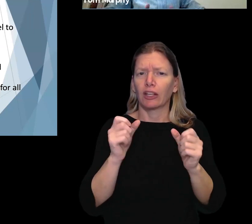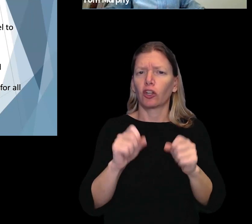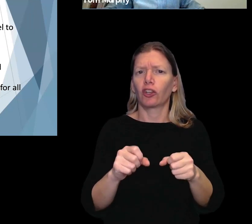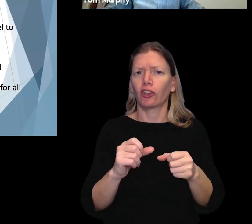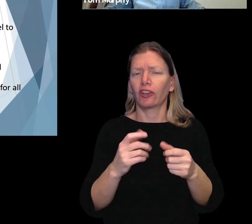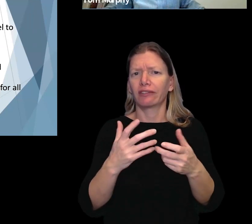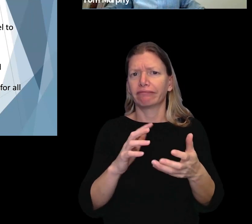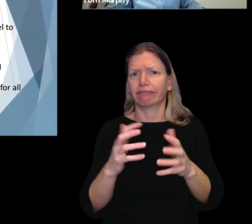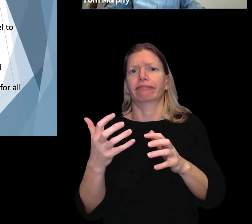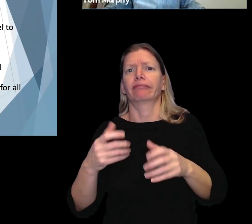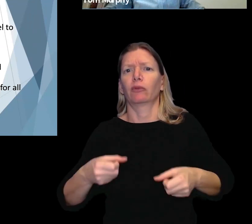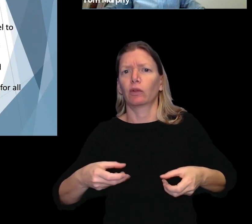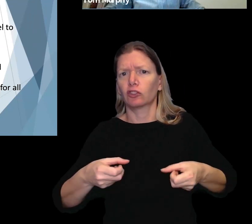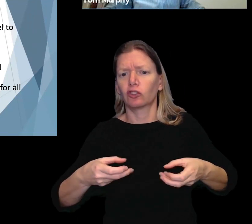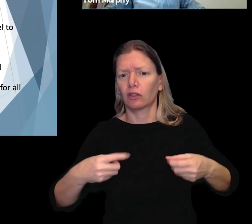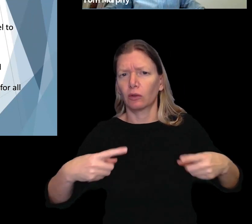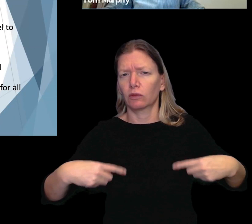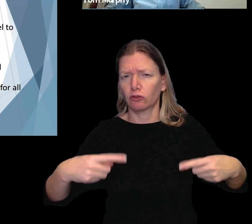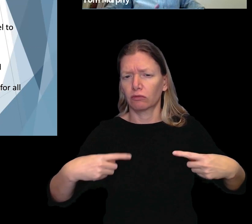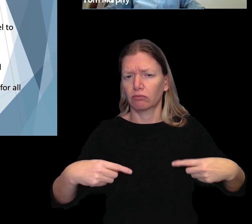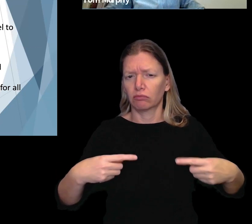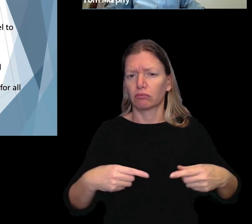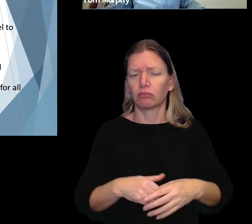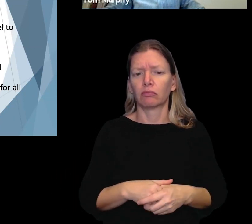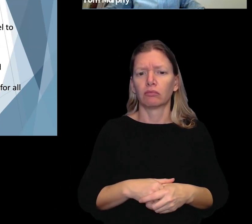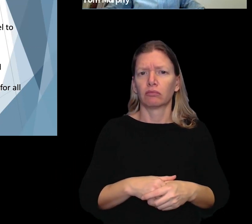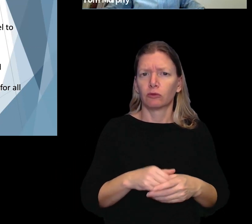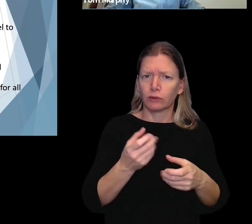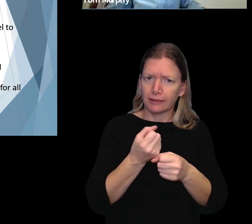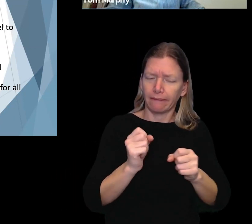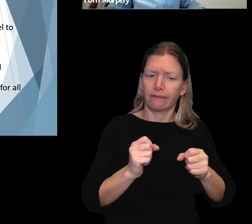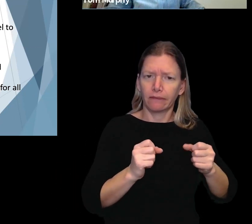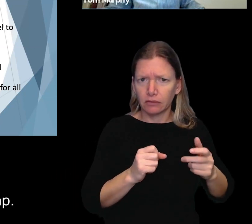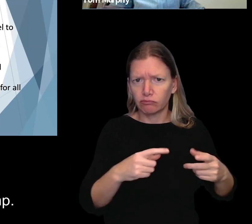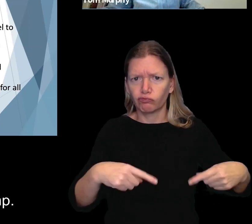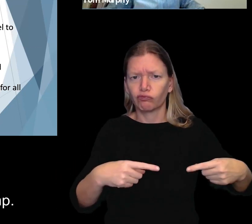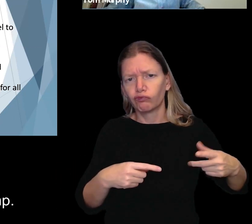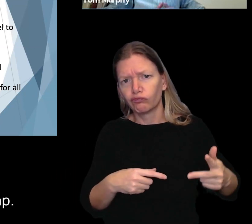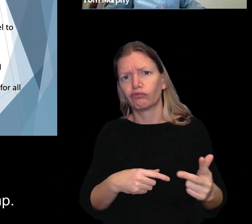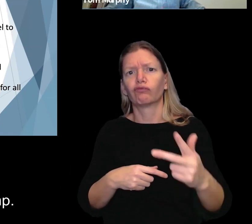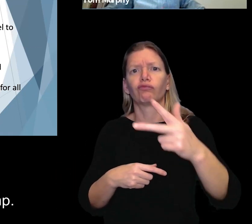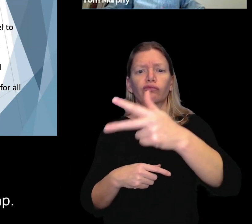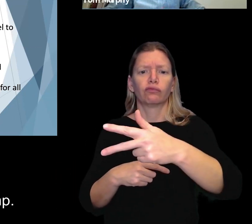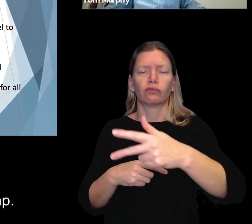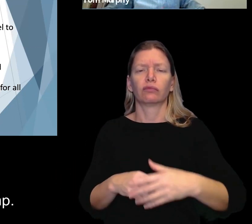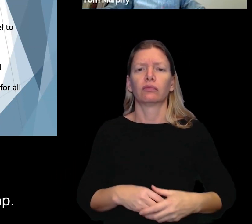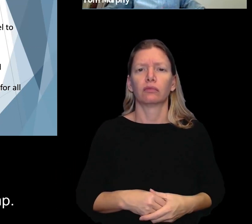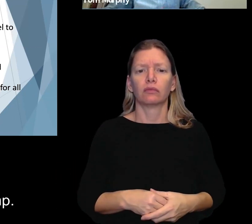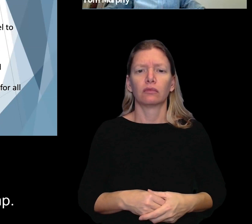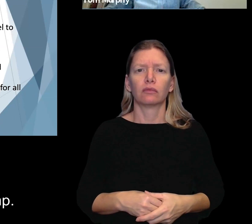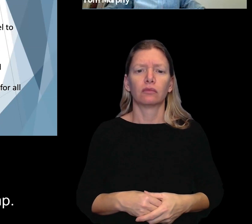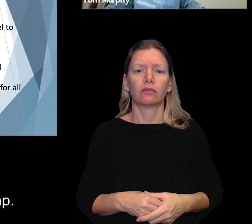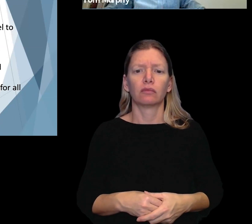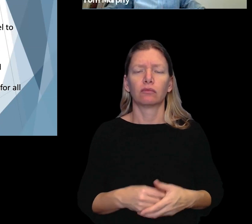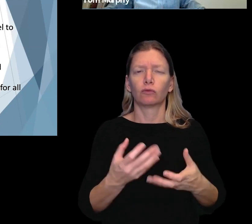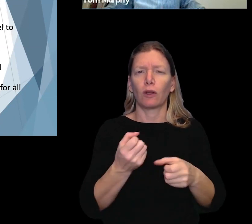any damage or anything that could impede a wheelchair from safely